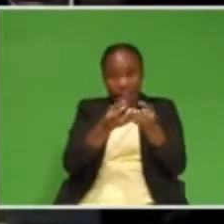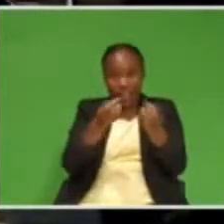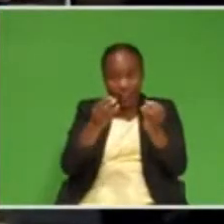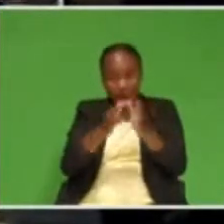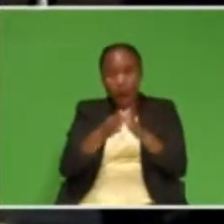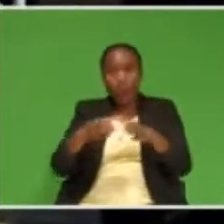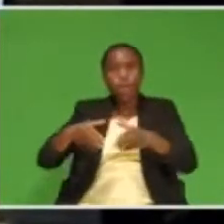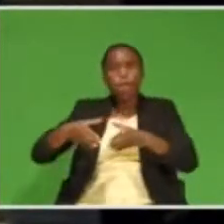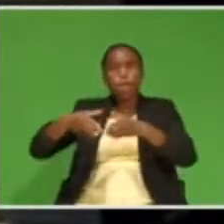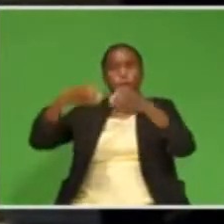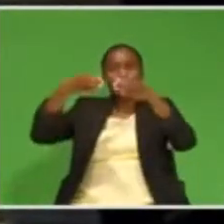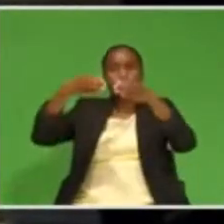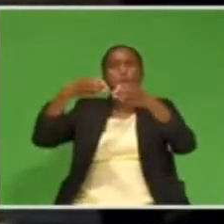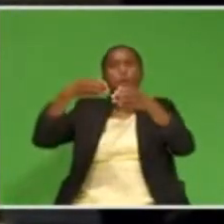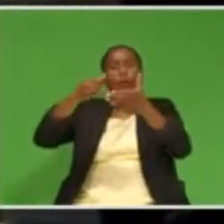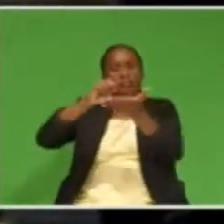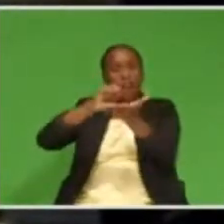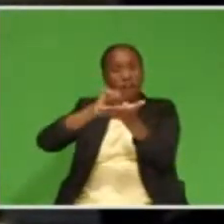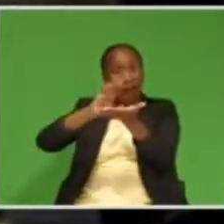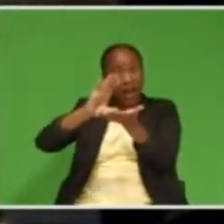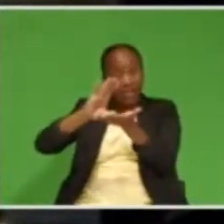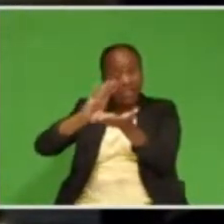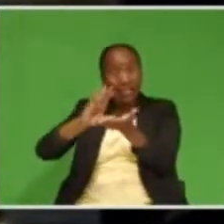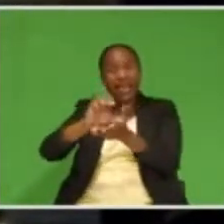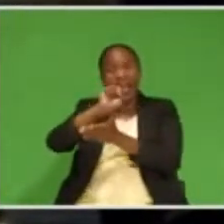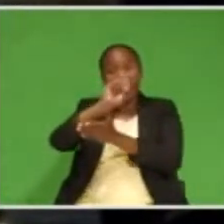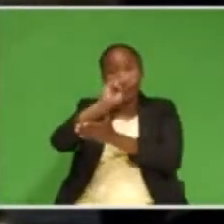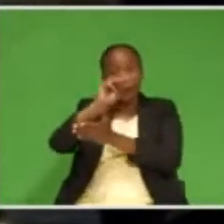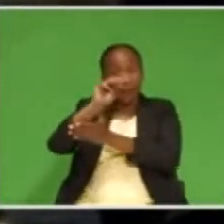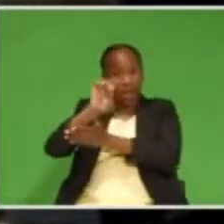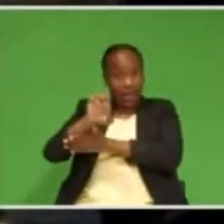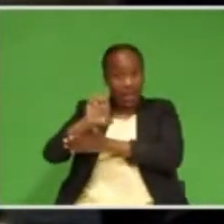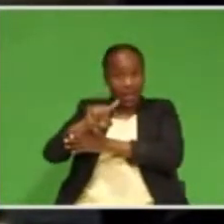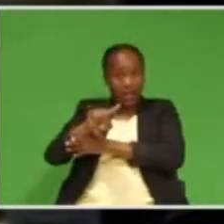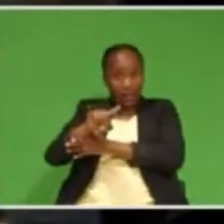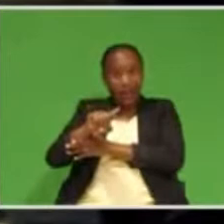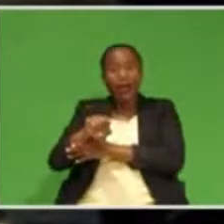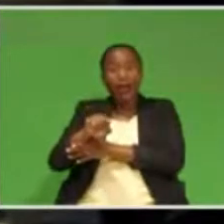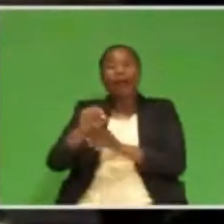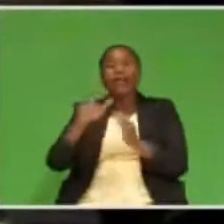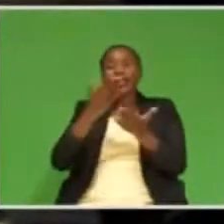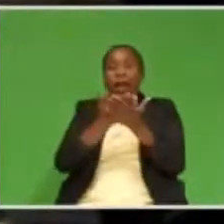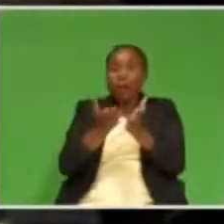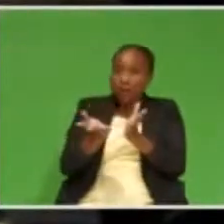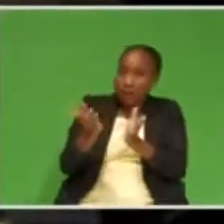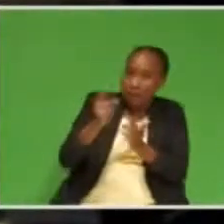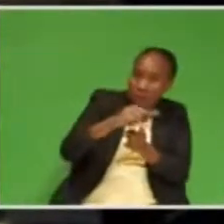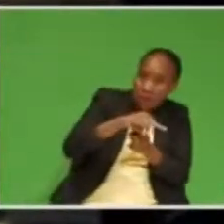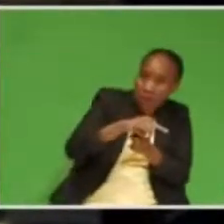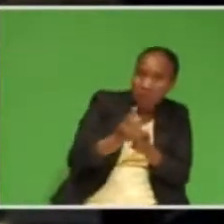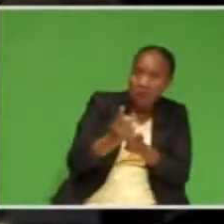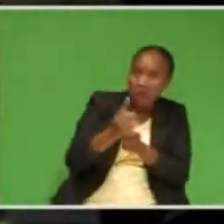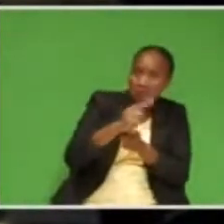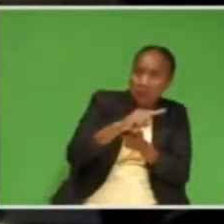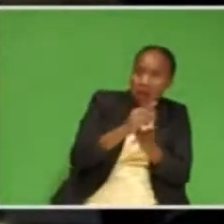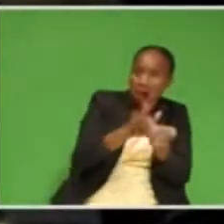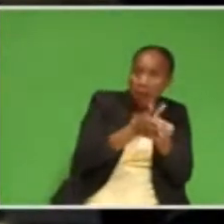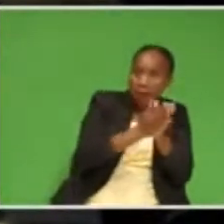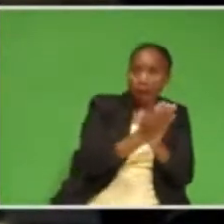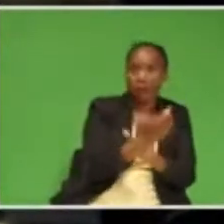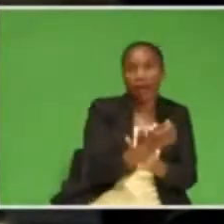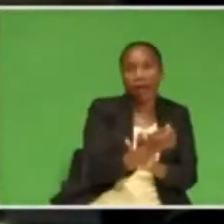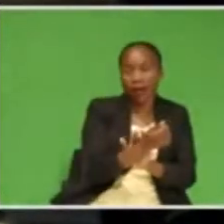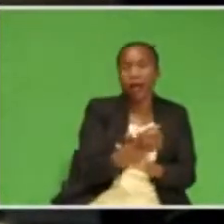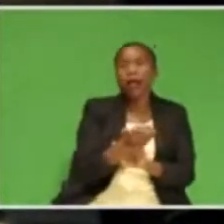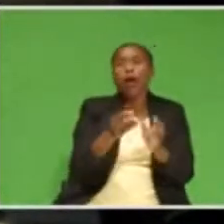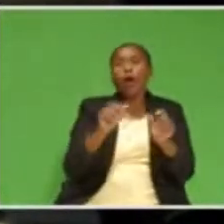fund that our small, medium enterprises will be able to tap into. Now, the good thing is here we will